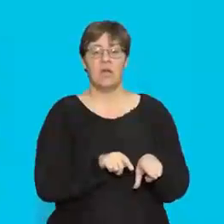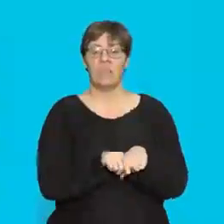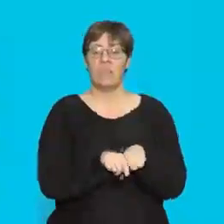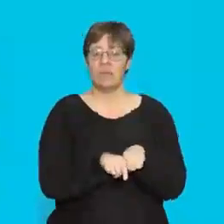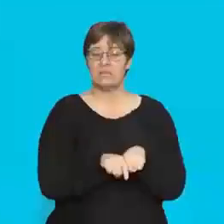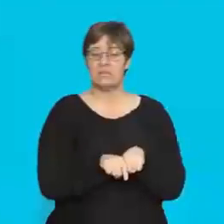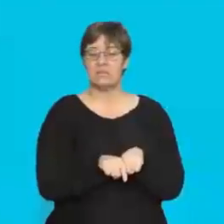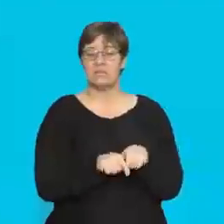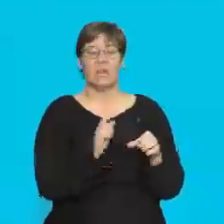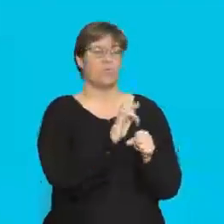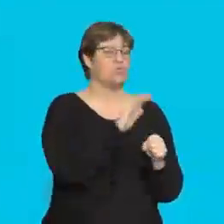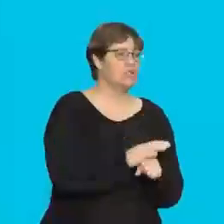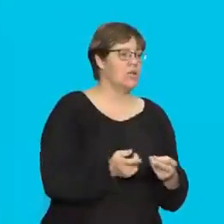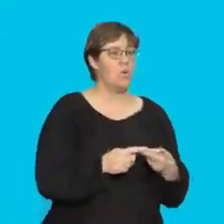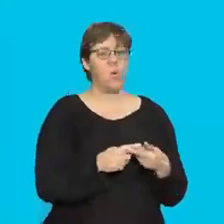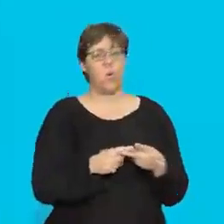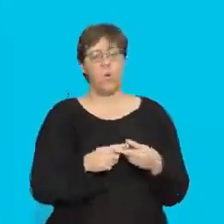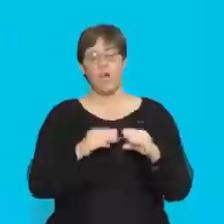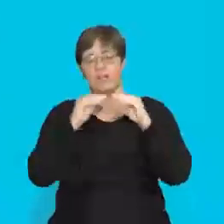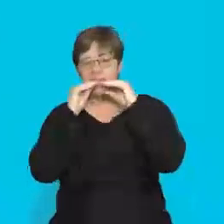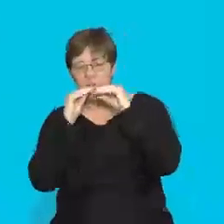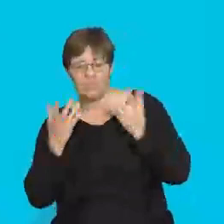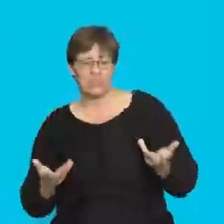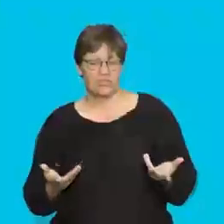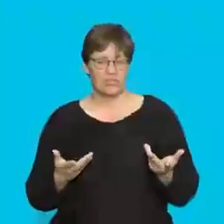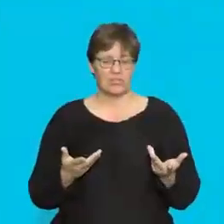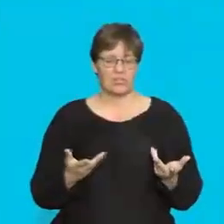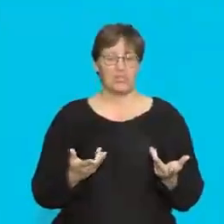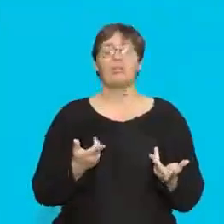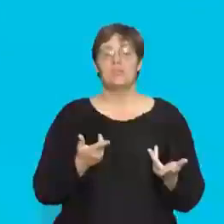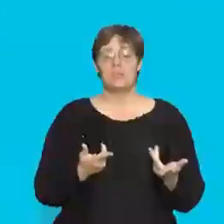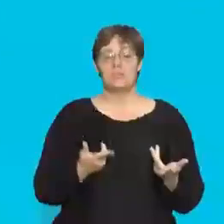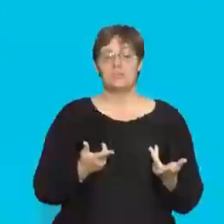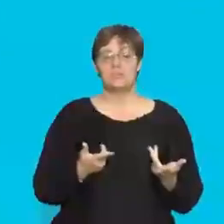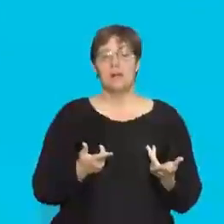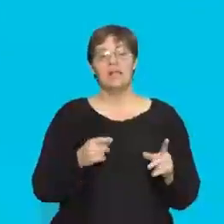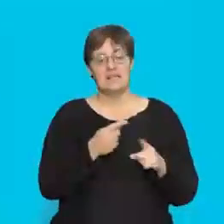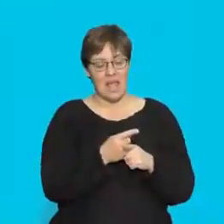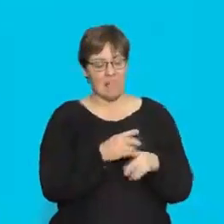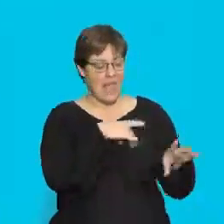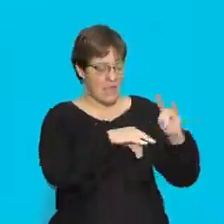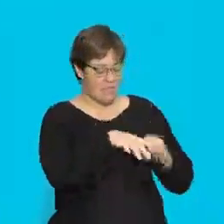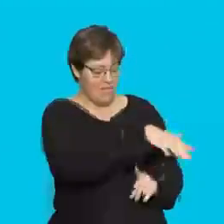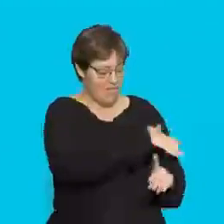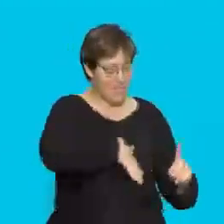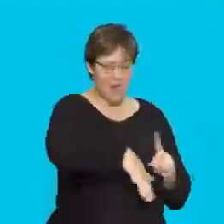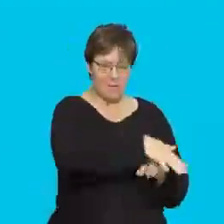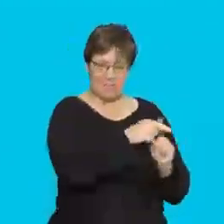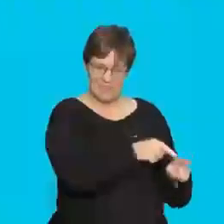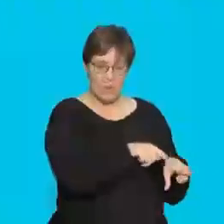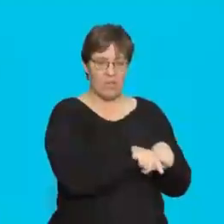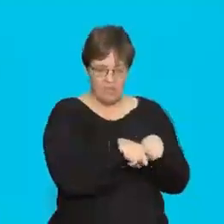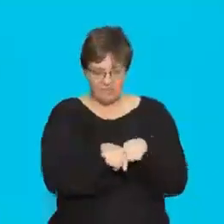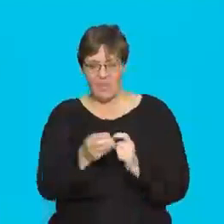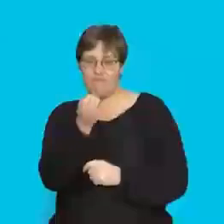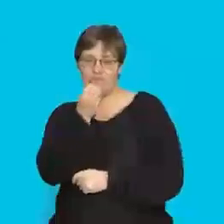as you and your friends might compete over a cold drink or a sandwich, so organisms in a